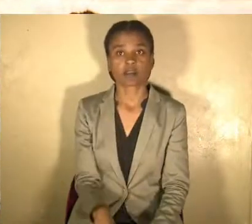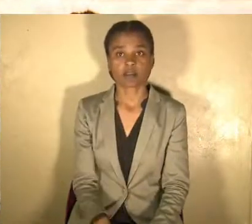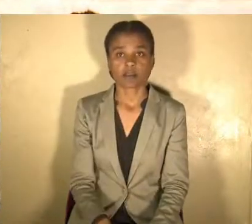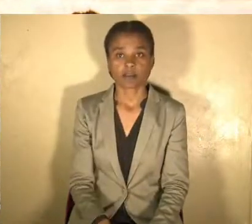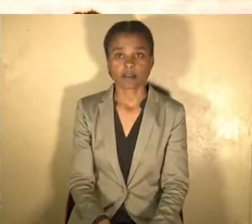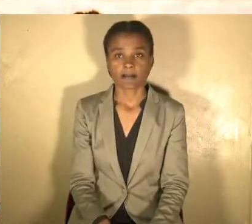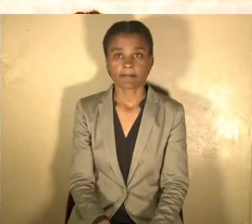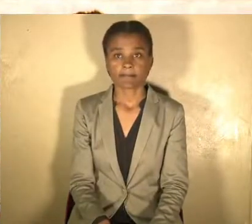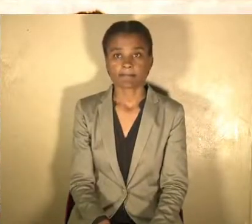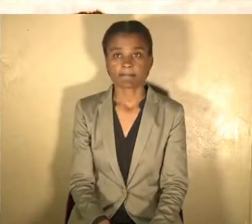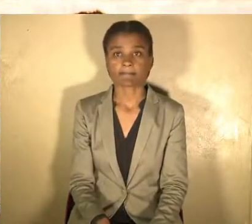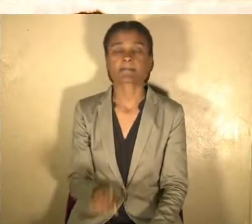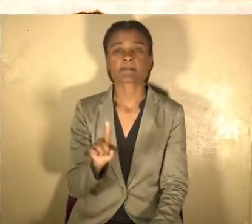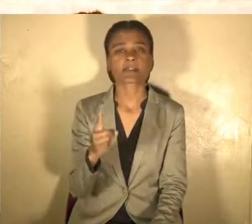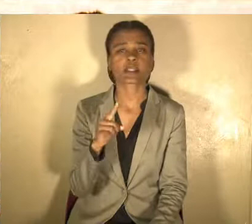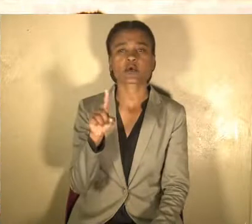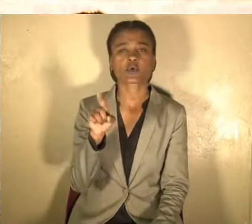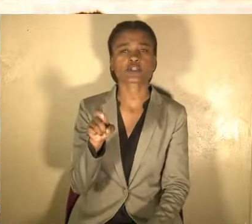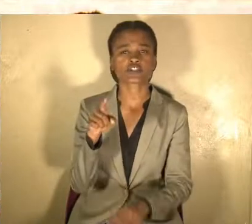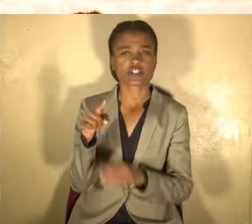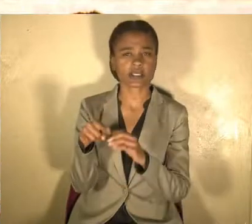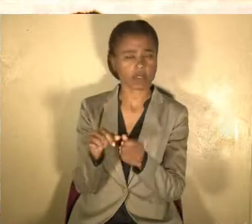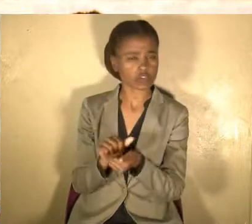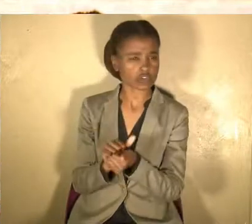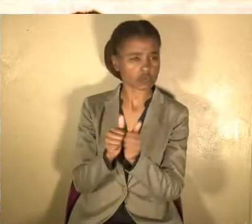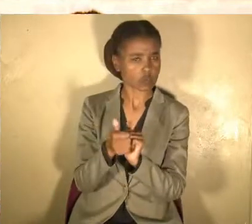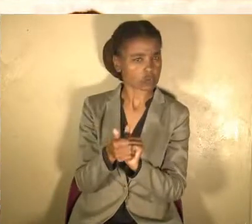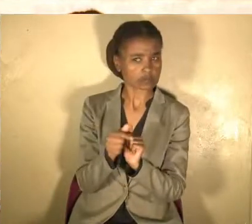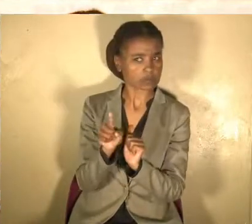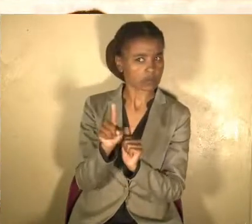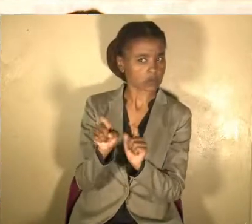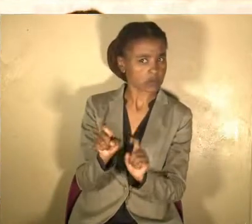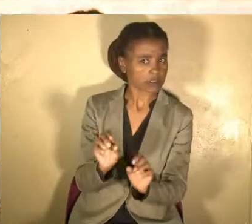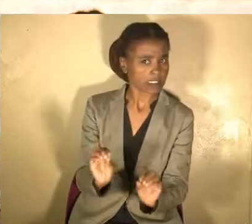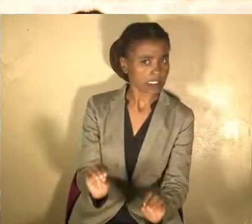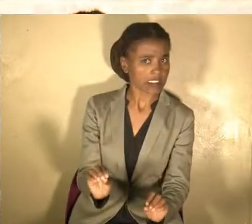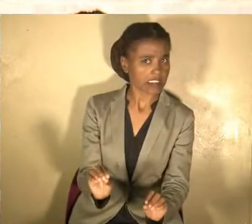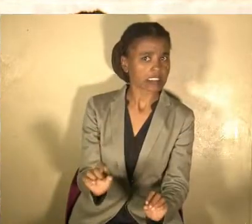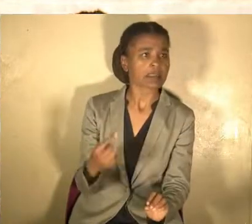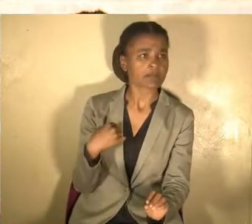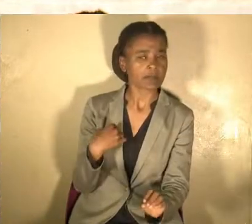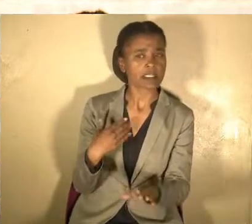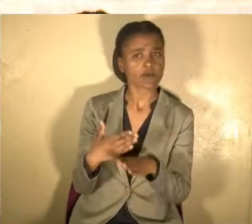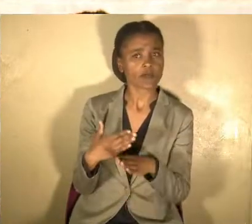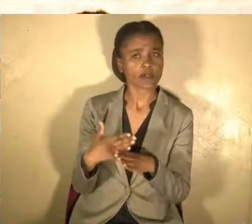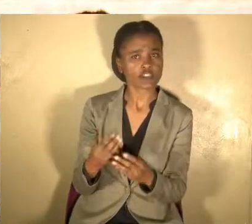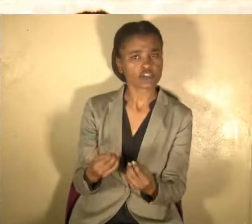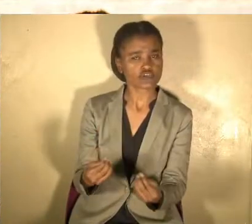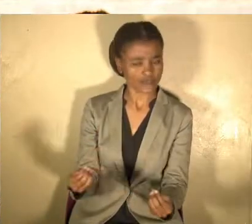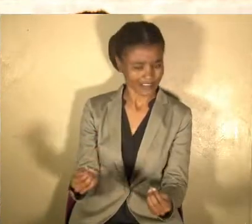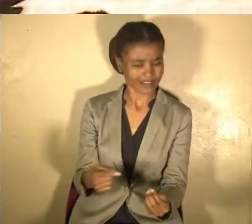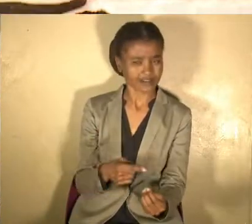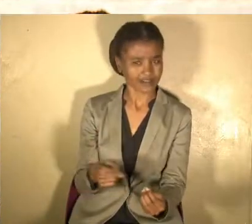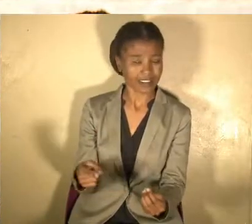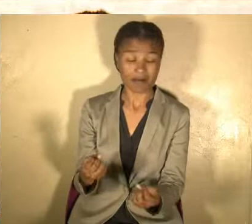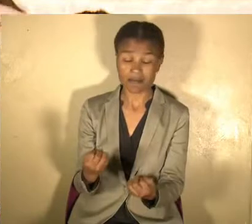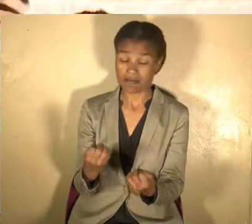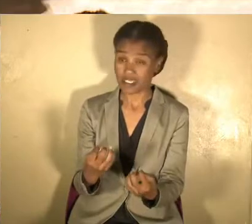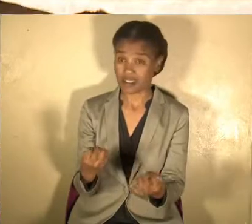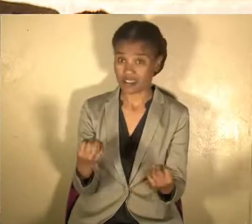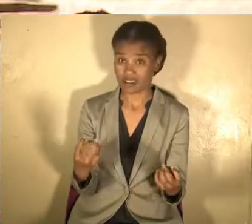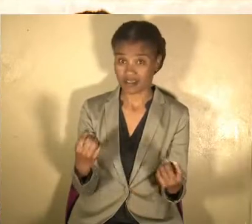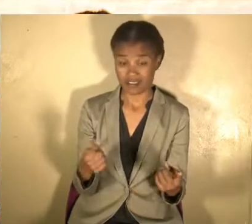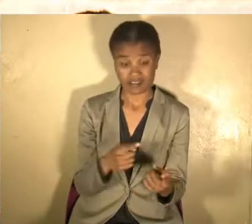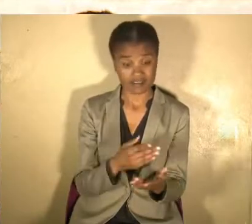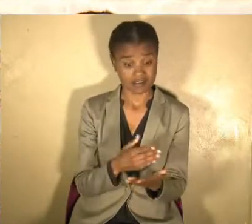sports isa hlaha. So ke motho a sebetsang ka sports, ke sebetsa ka bana. So ha sebetsa ka bana o kopana le bana ba bangata ba hlang